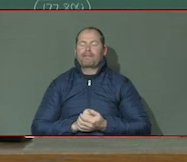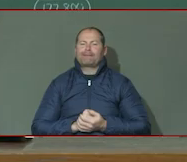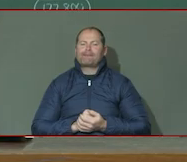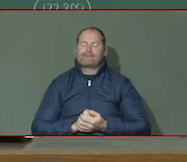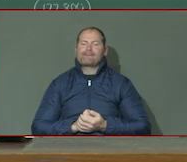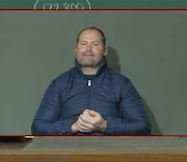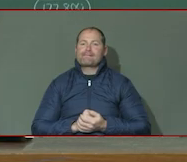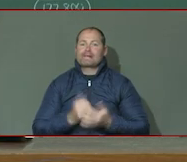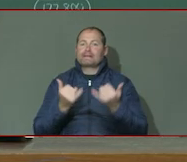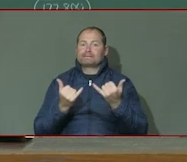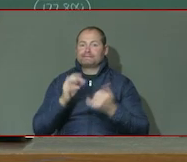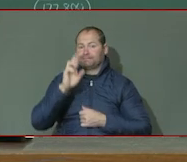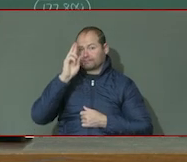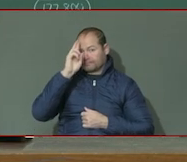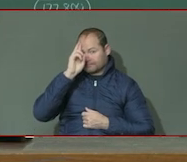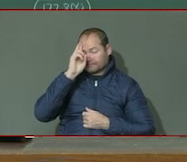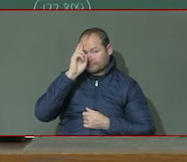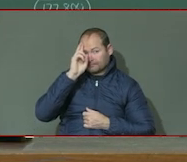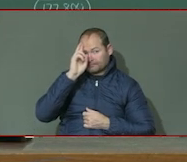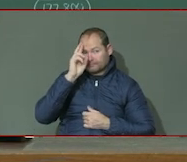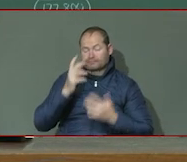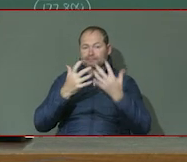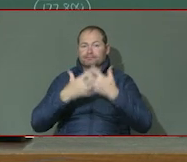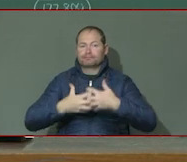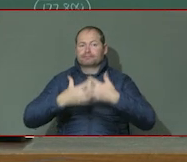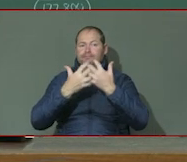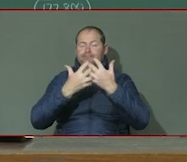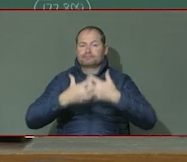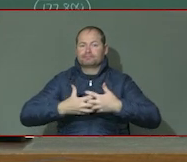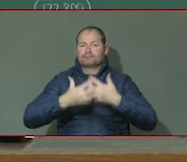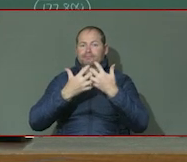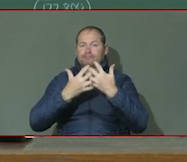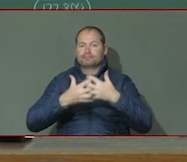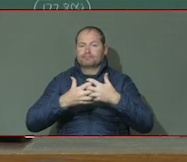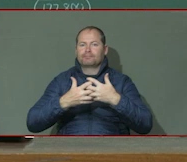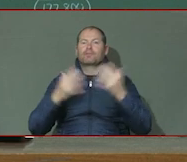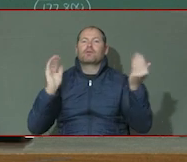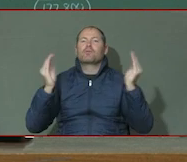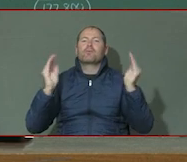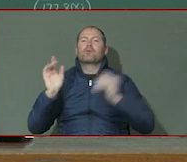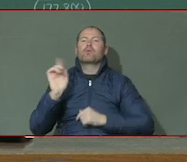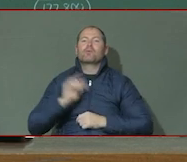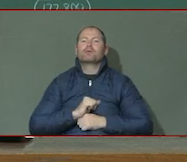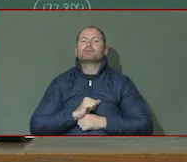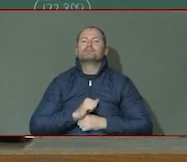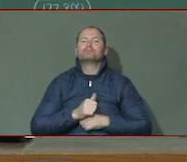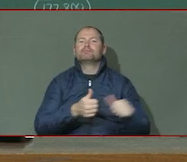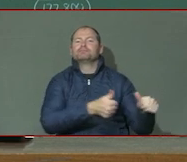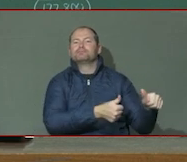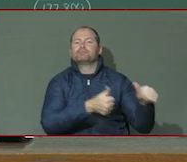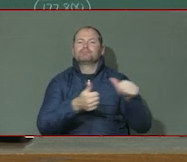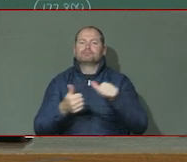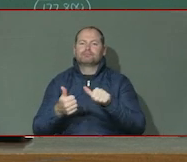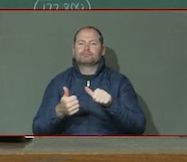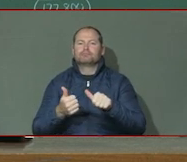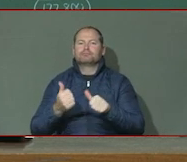Now remember, gearing, we compare the return with our interest